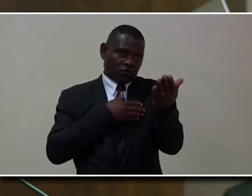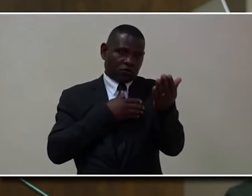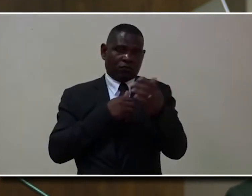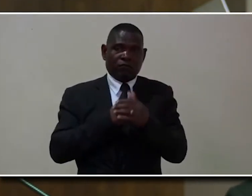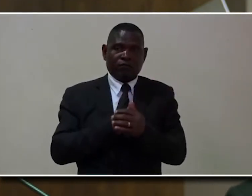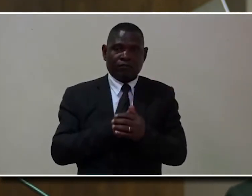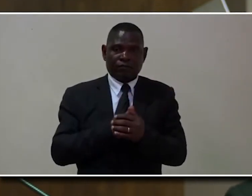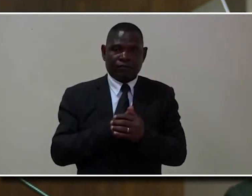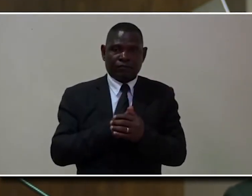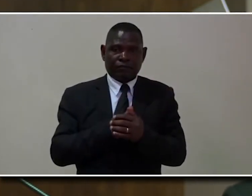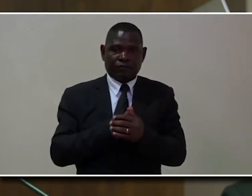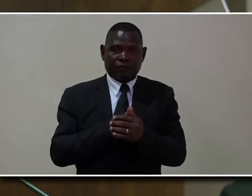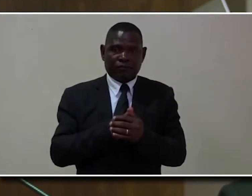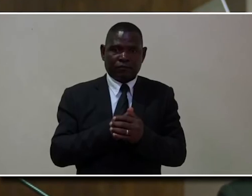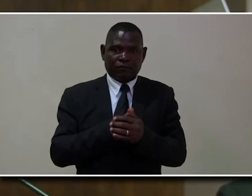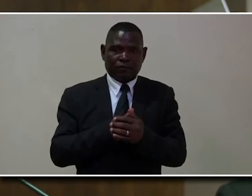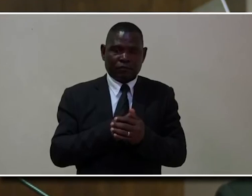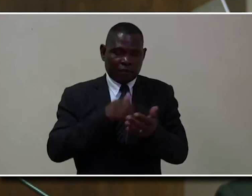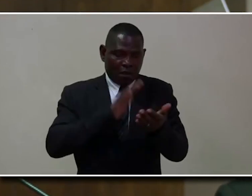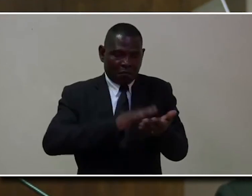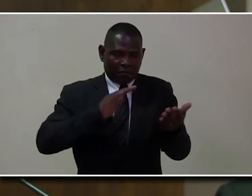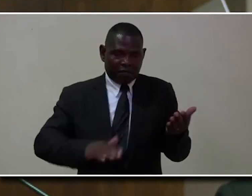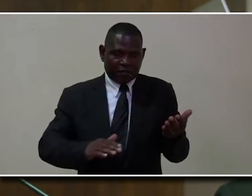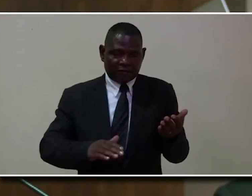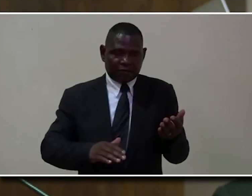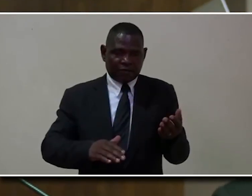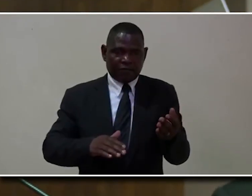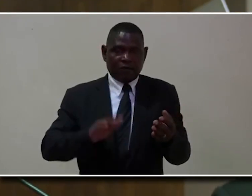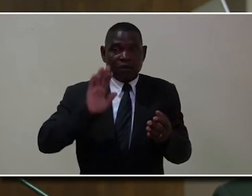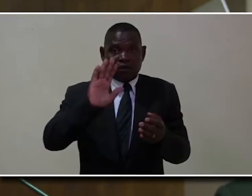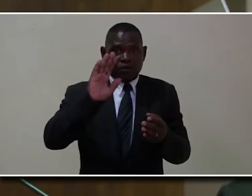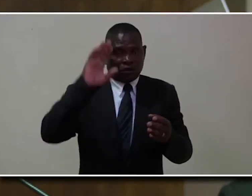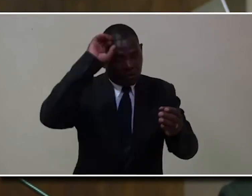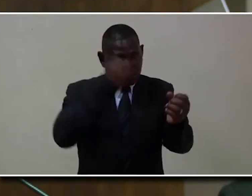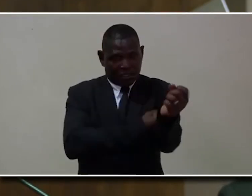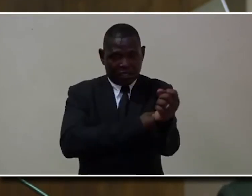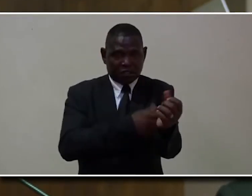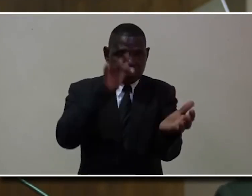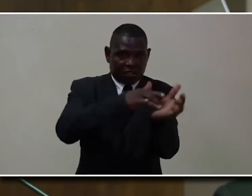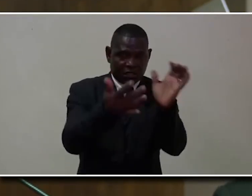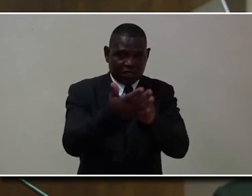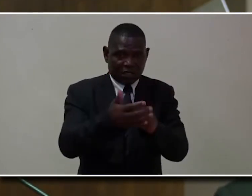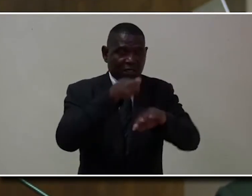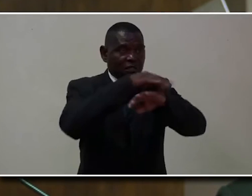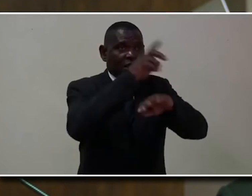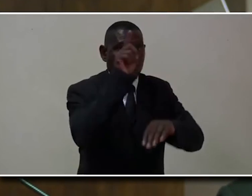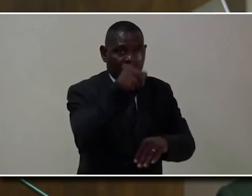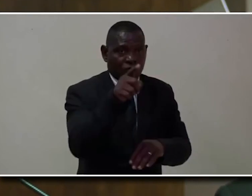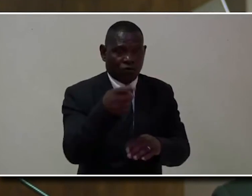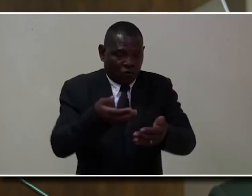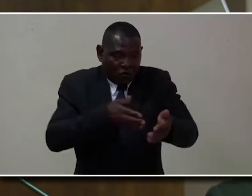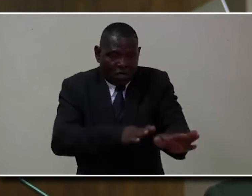also believe in your Son, Jesus Christ, the one you sent to die for us. Tibvomeranso mwa mwana wanu Yesu Kristu,